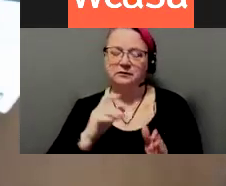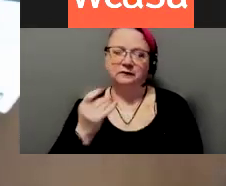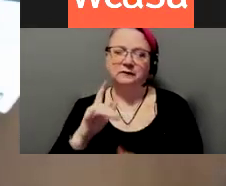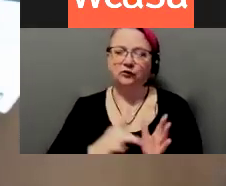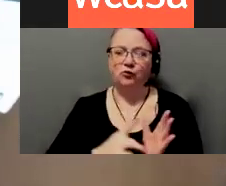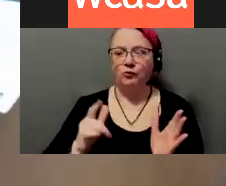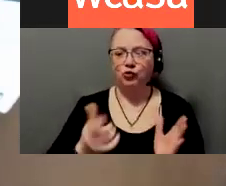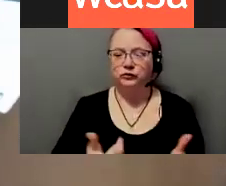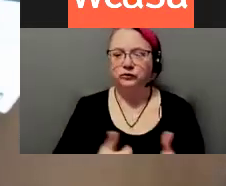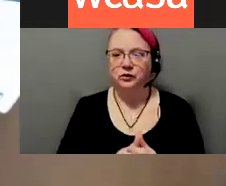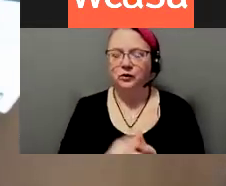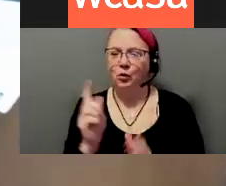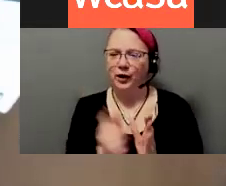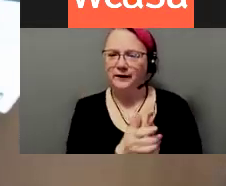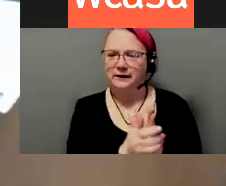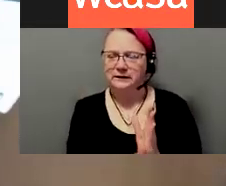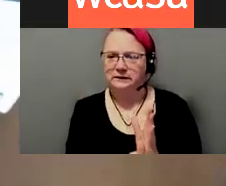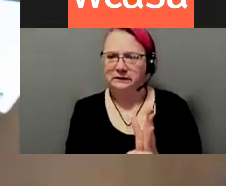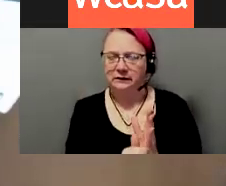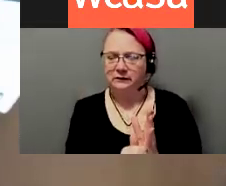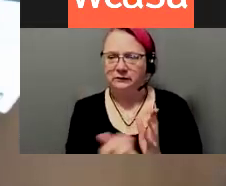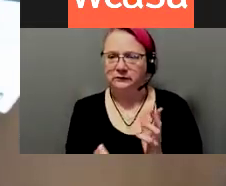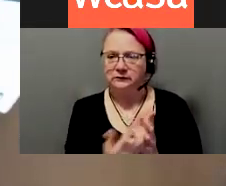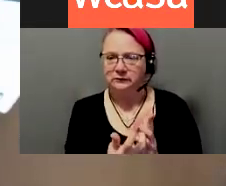Where do these skills come in?